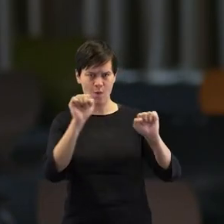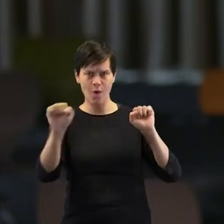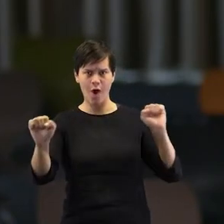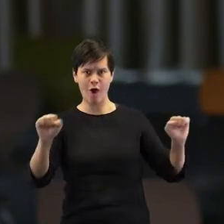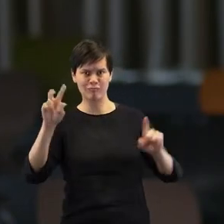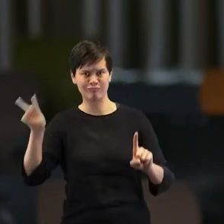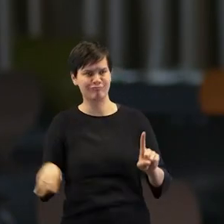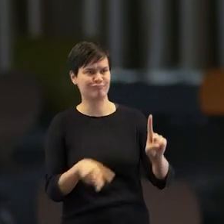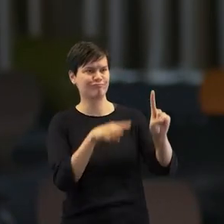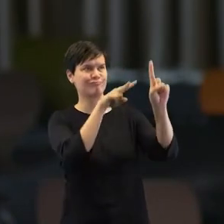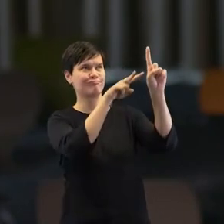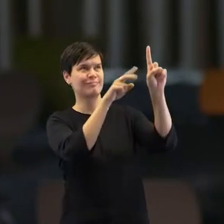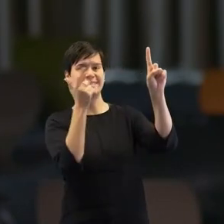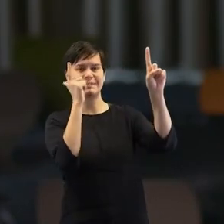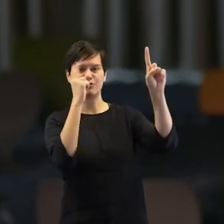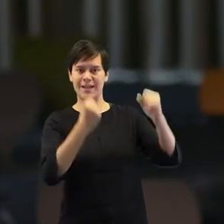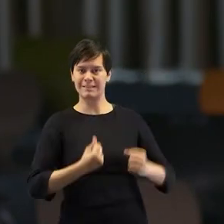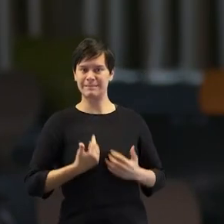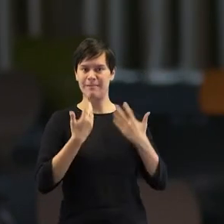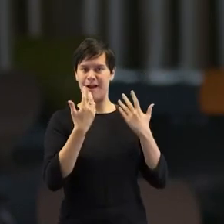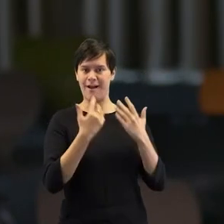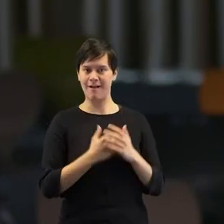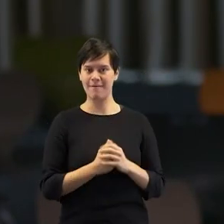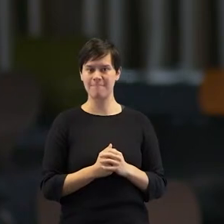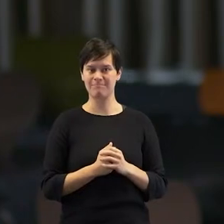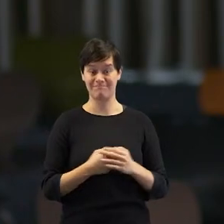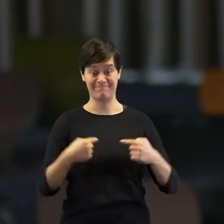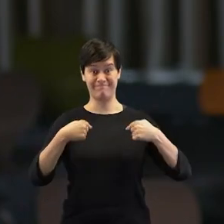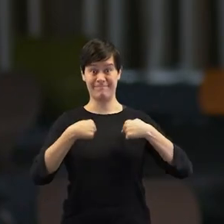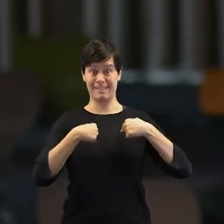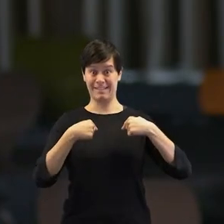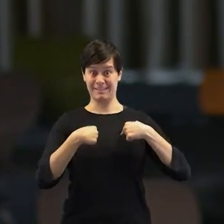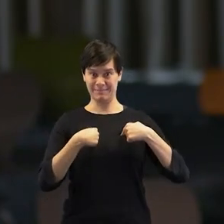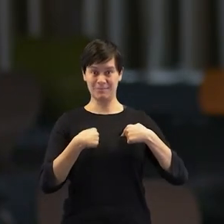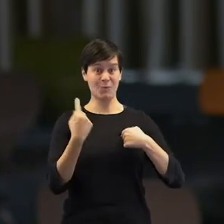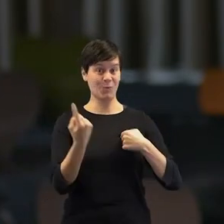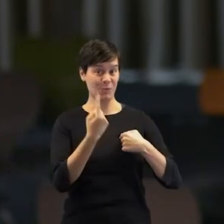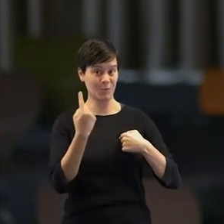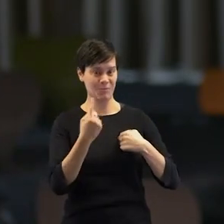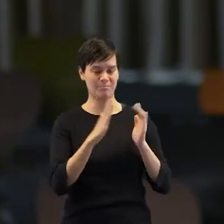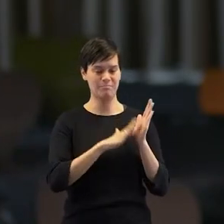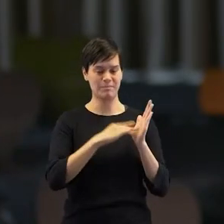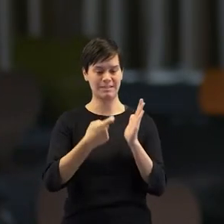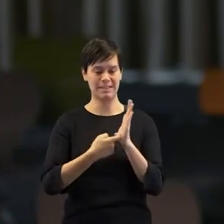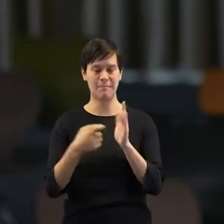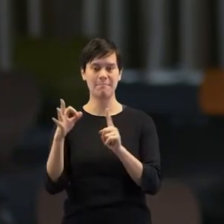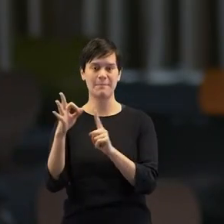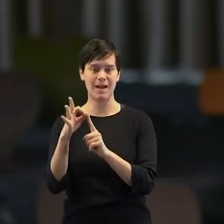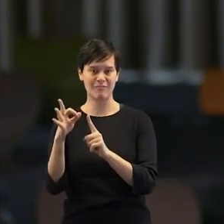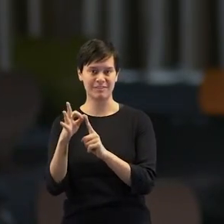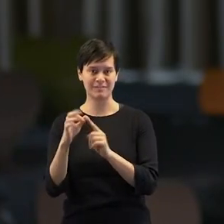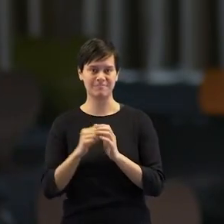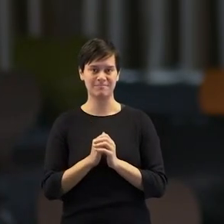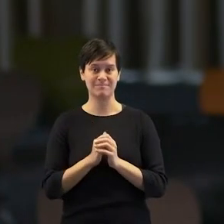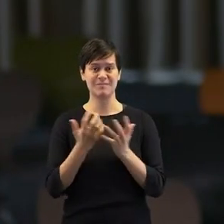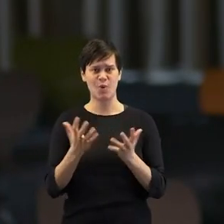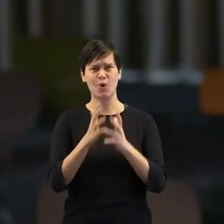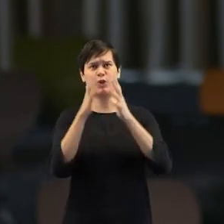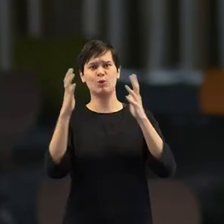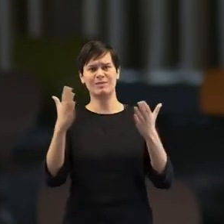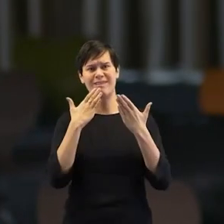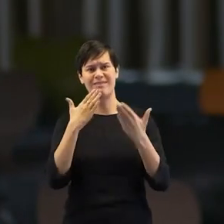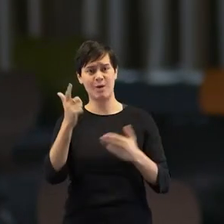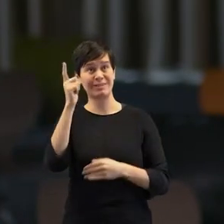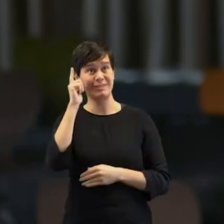scientist who doesn't have a story of a particular teacher who inspired them. Mine was Mr. Parrott. So a huge thank